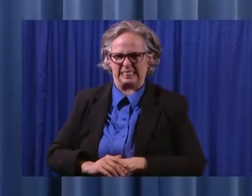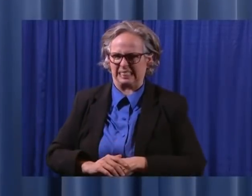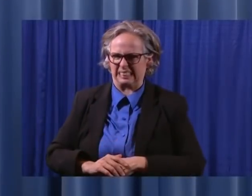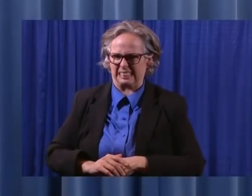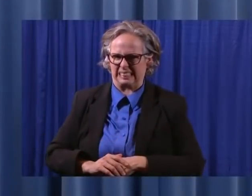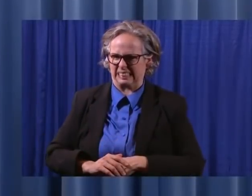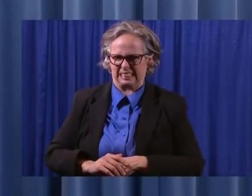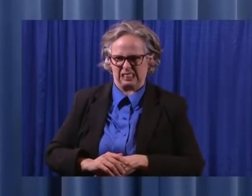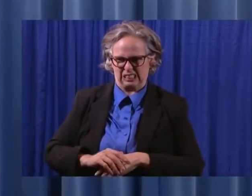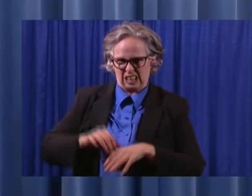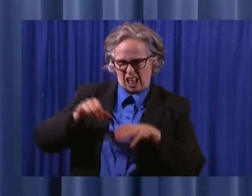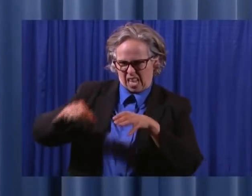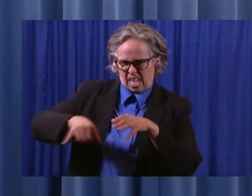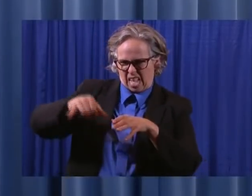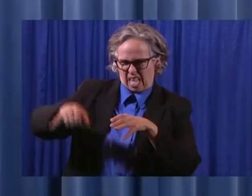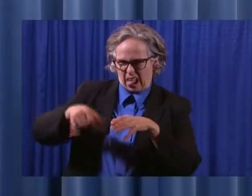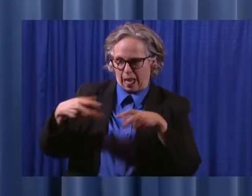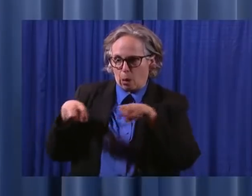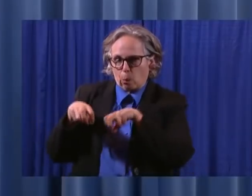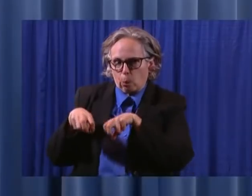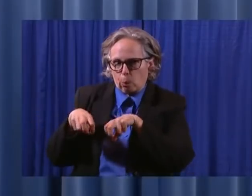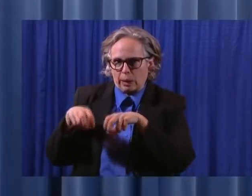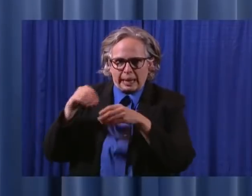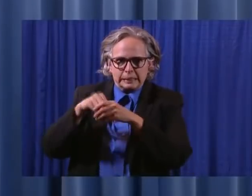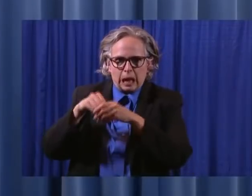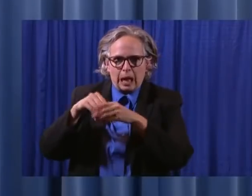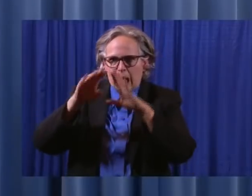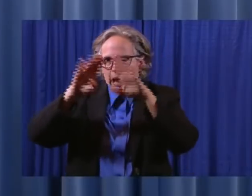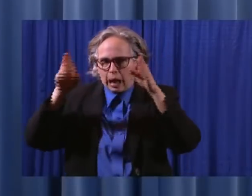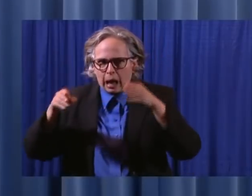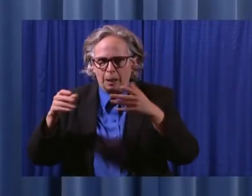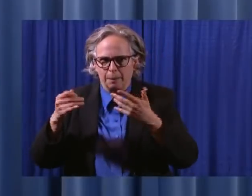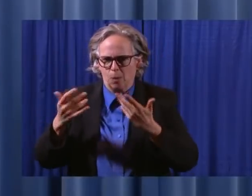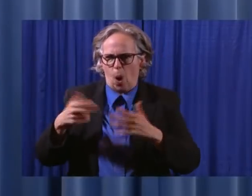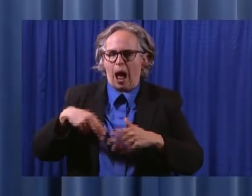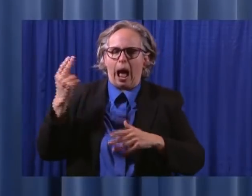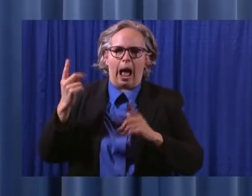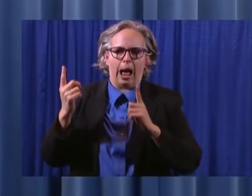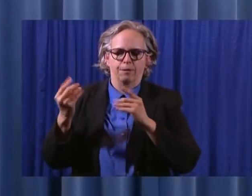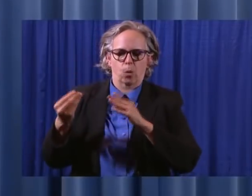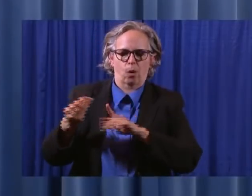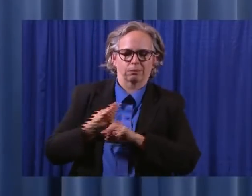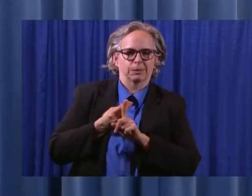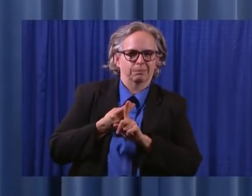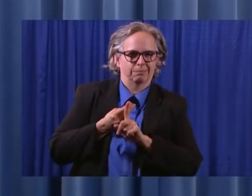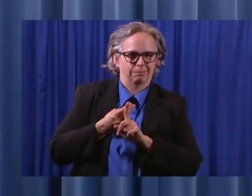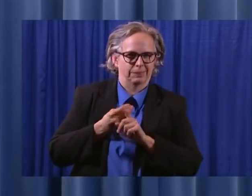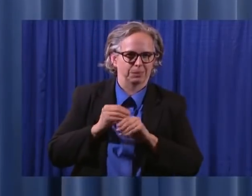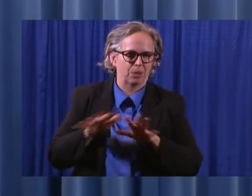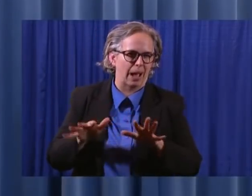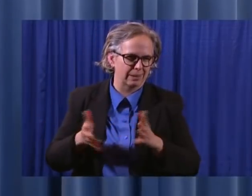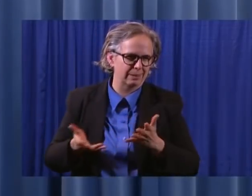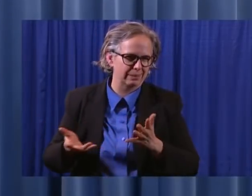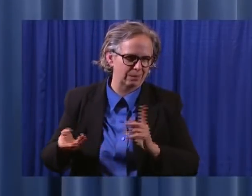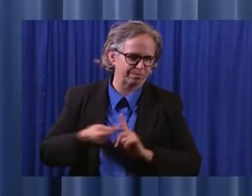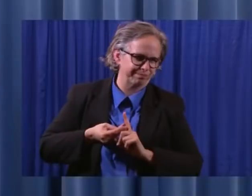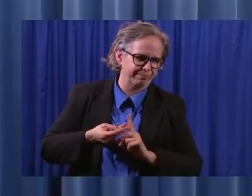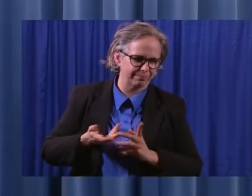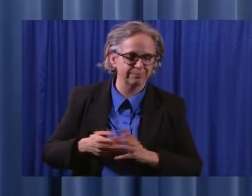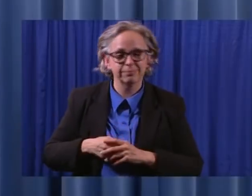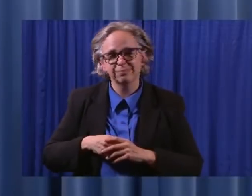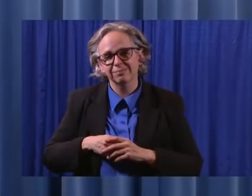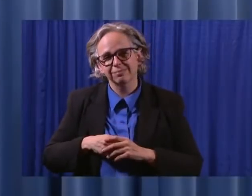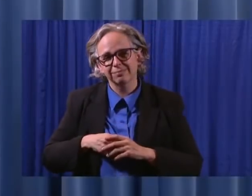time. And you're inside. I mean, there's a lot of variables, but those are important variables. But summary, I'm not going to tell an